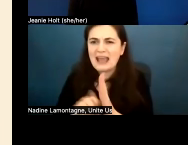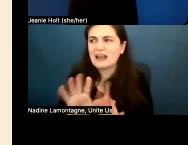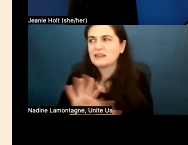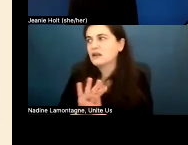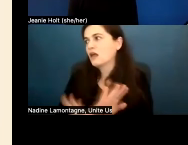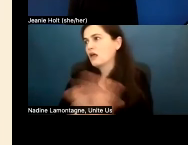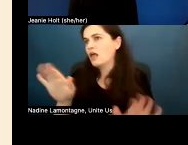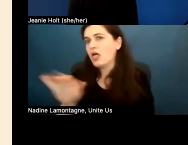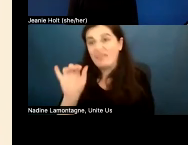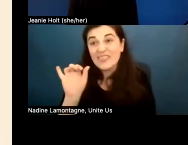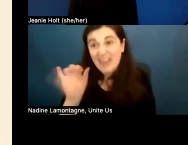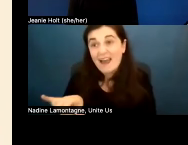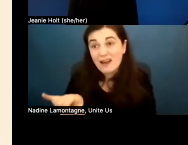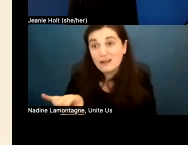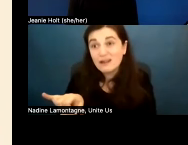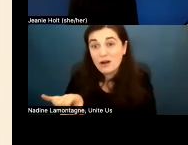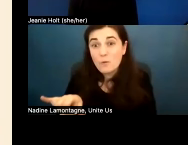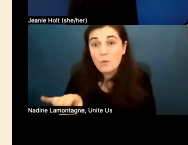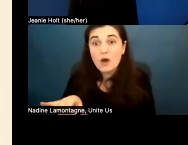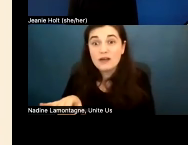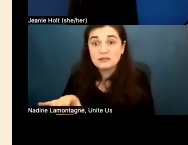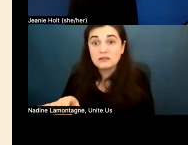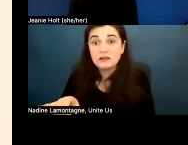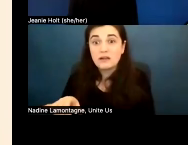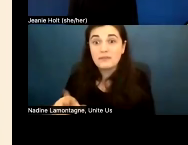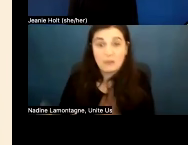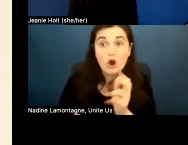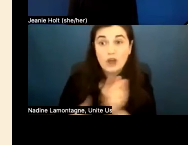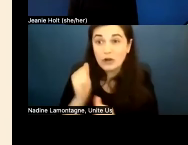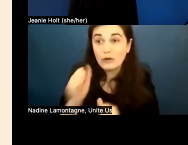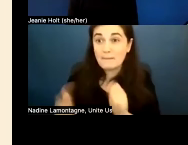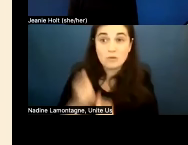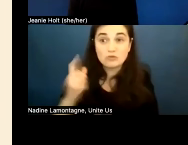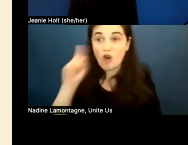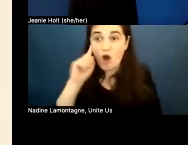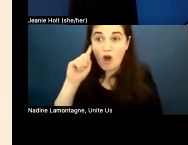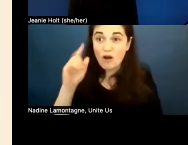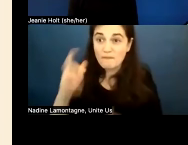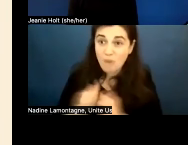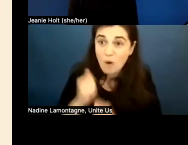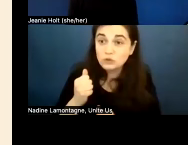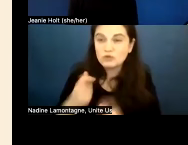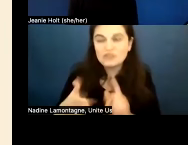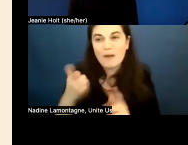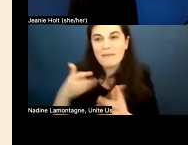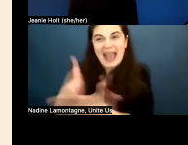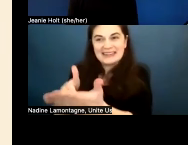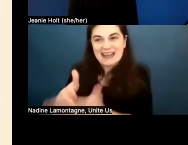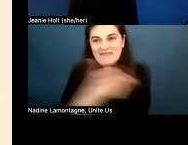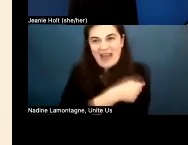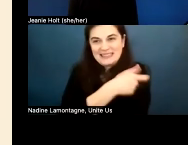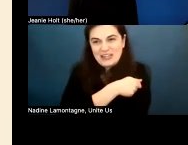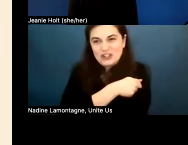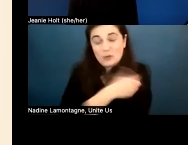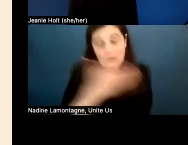voice that legislators were telling us they were hearing most often in their state houses. And we see it in every state. They're also